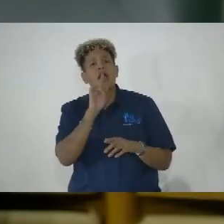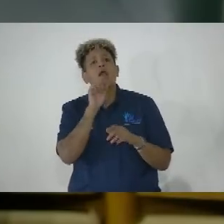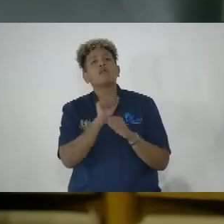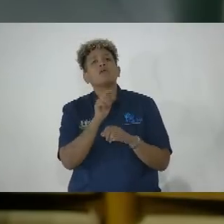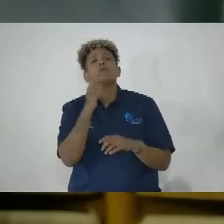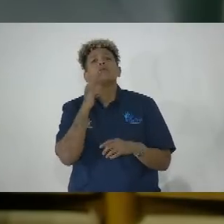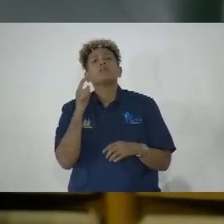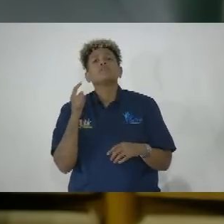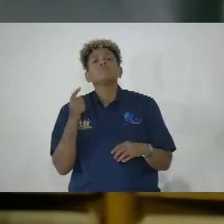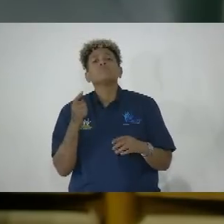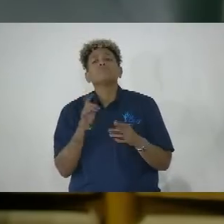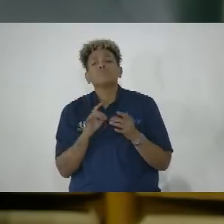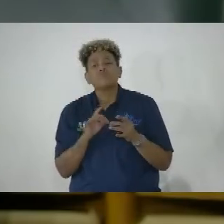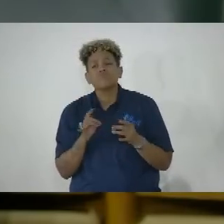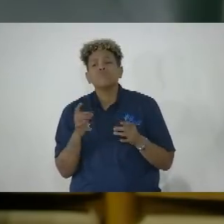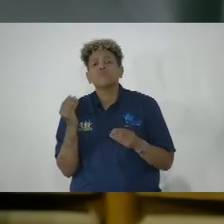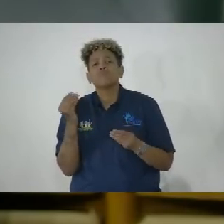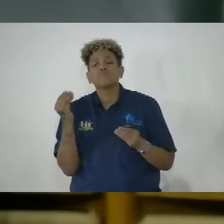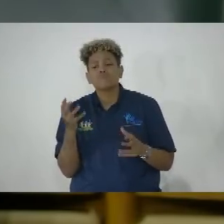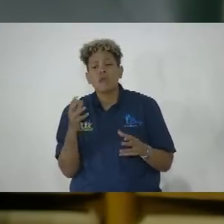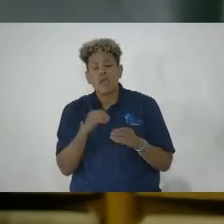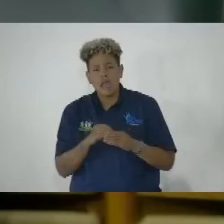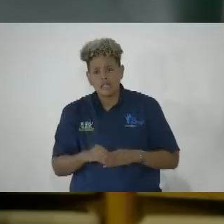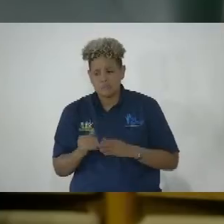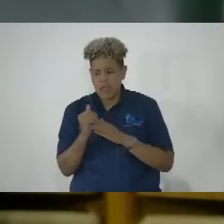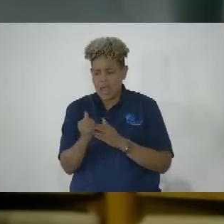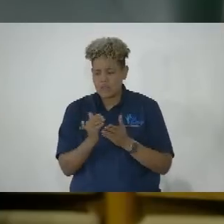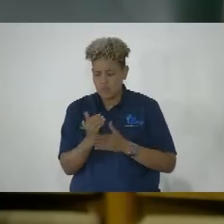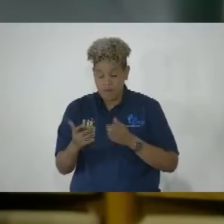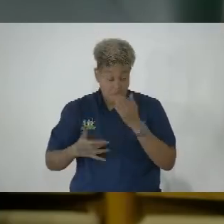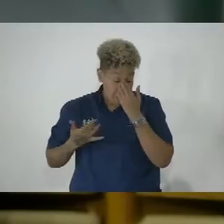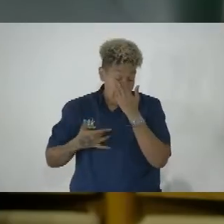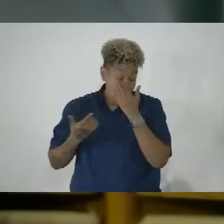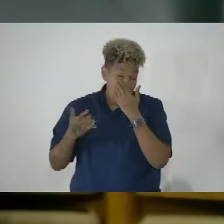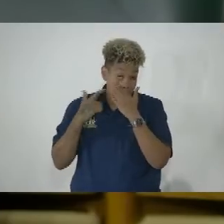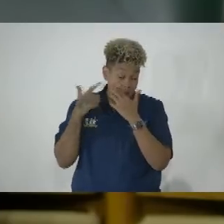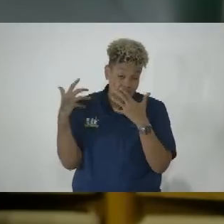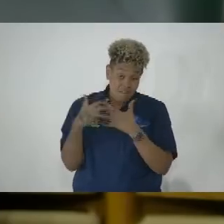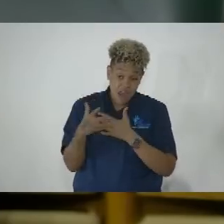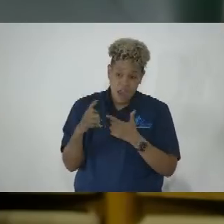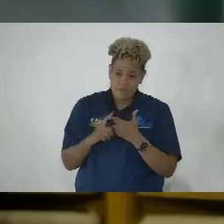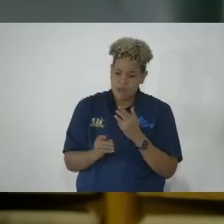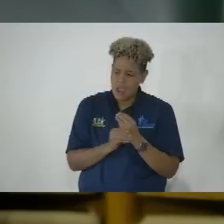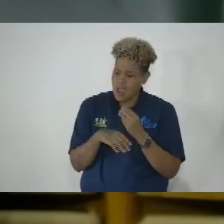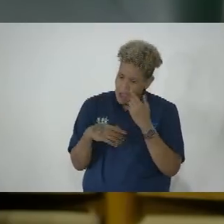anonymous engagement, to be guided through the feelings of fear and